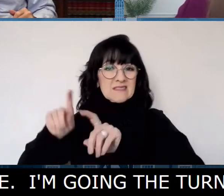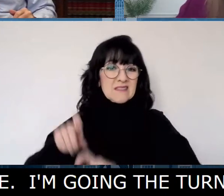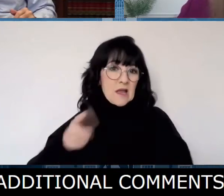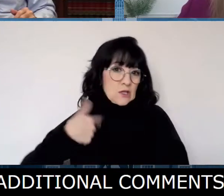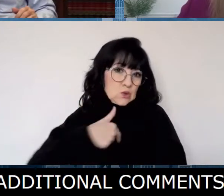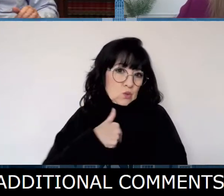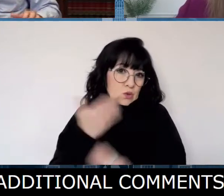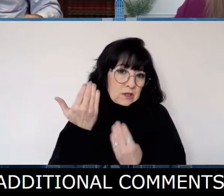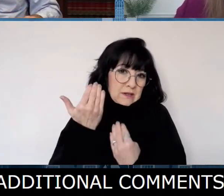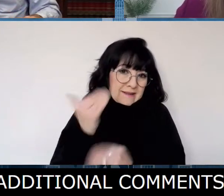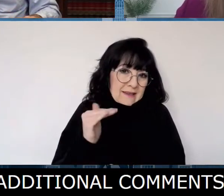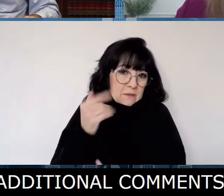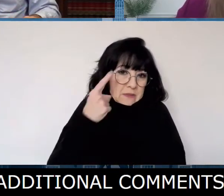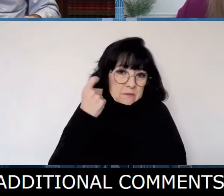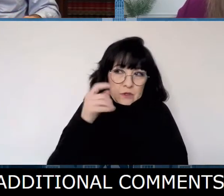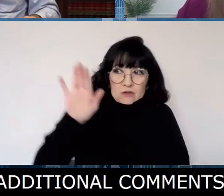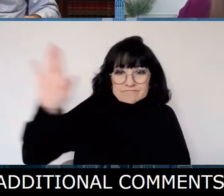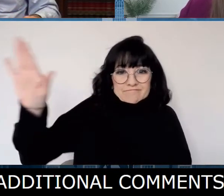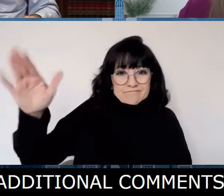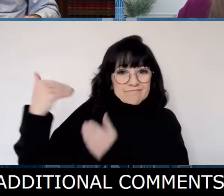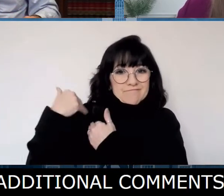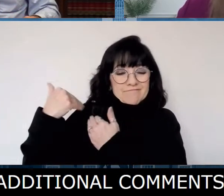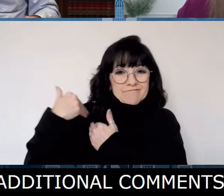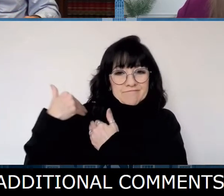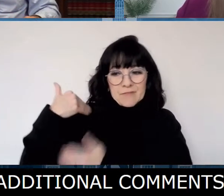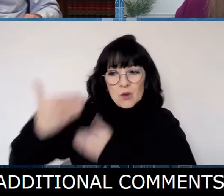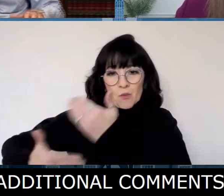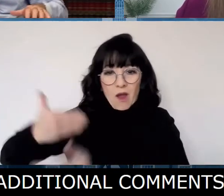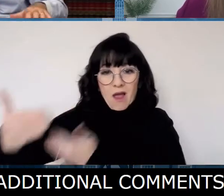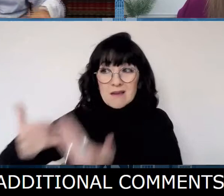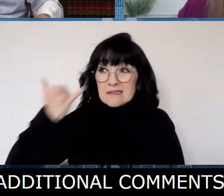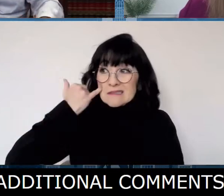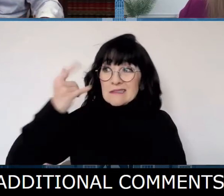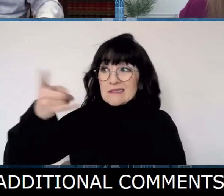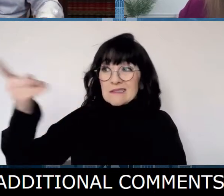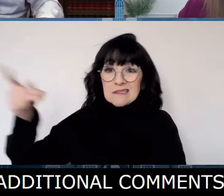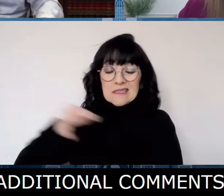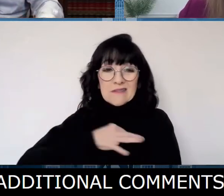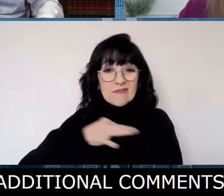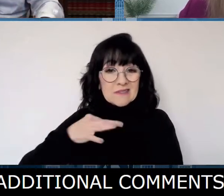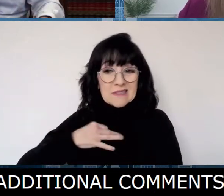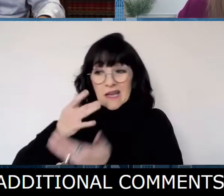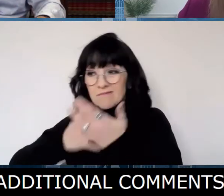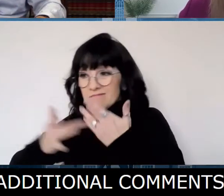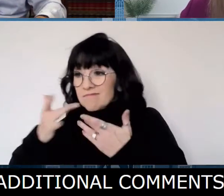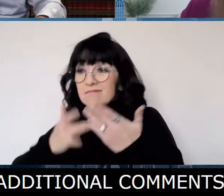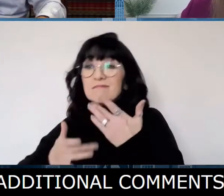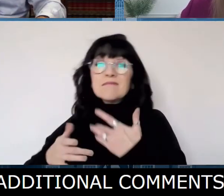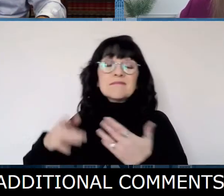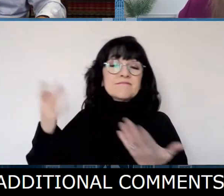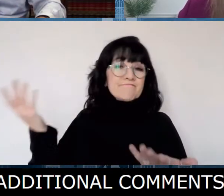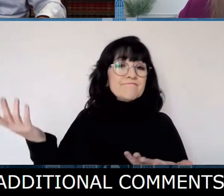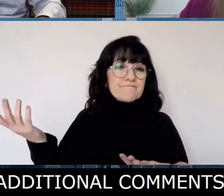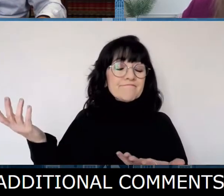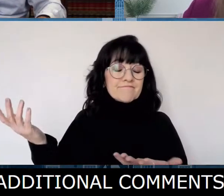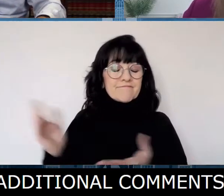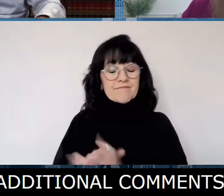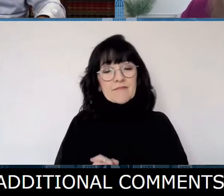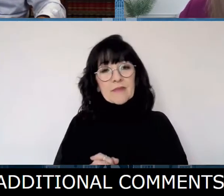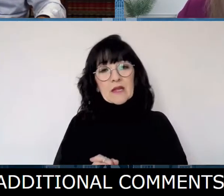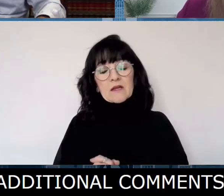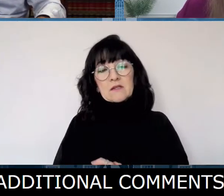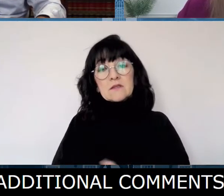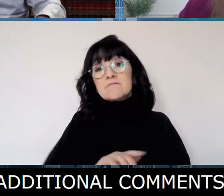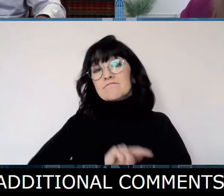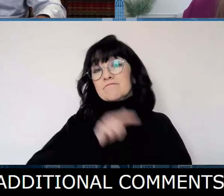Yeah, that's exactly right. And it's not surprising our testing numbers have gone down. I know AJ's not with us today, so he would